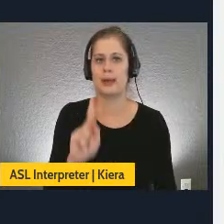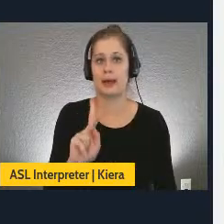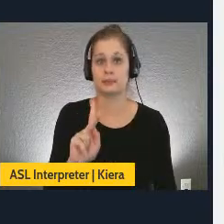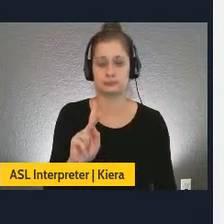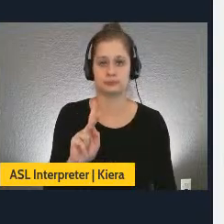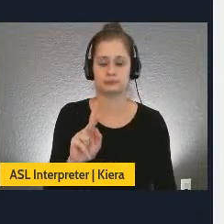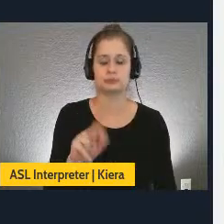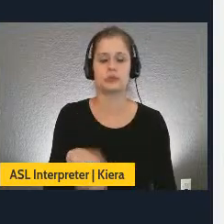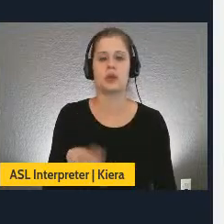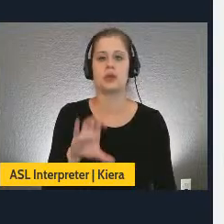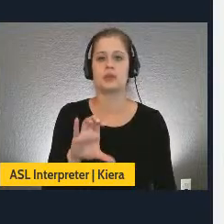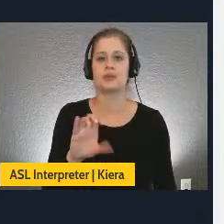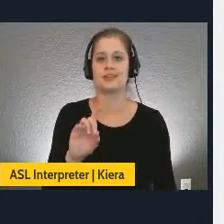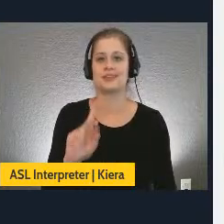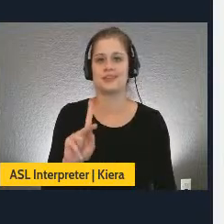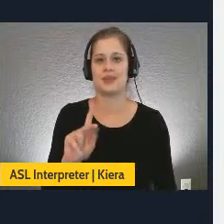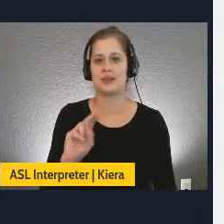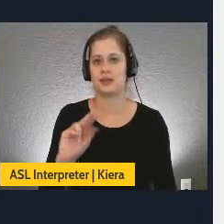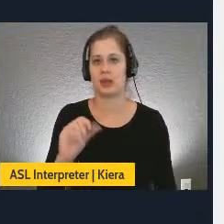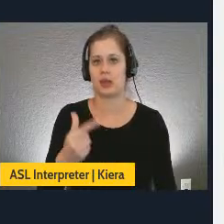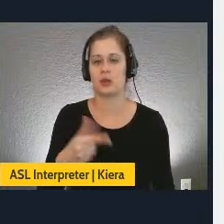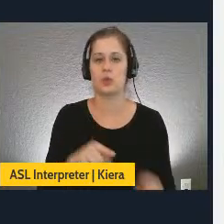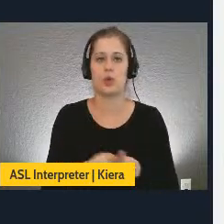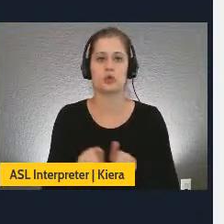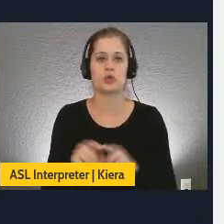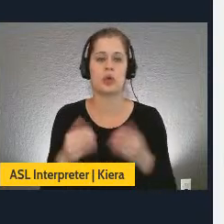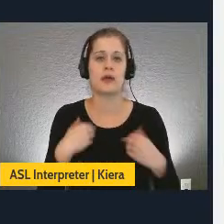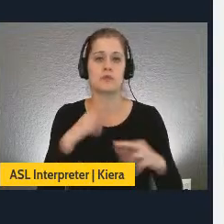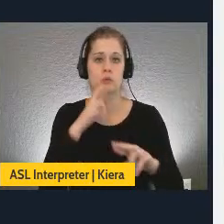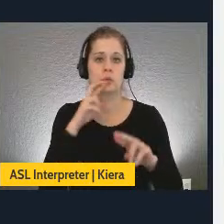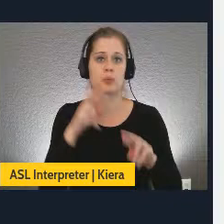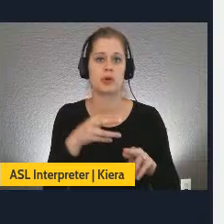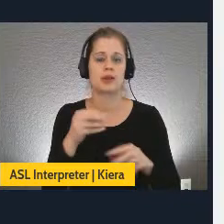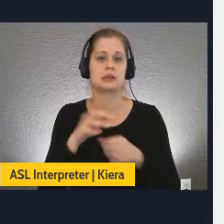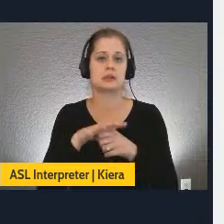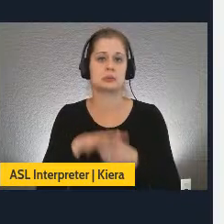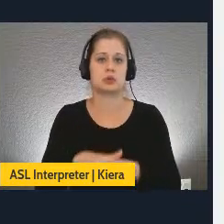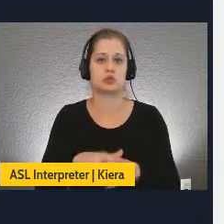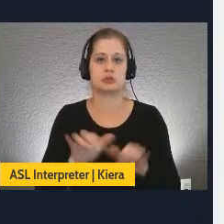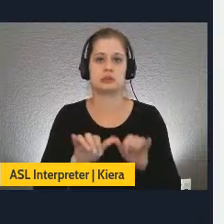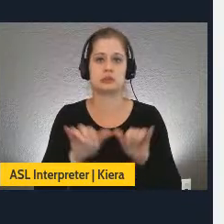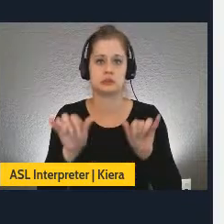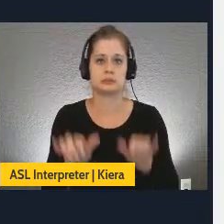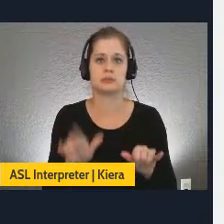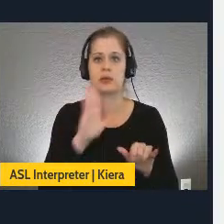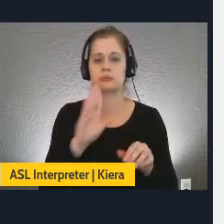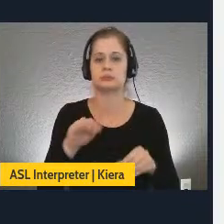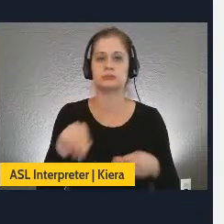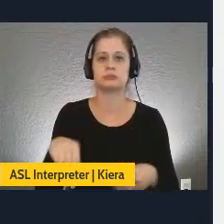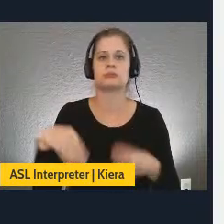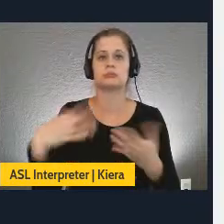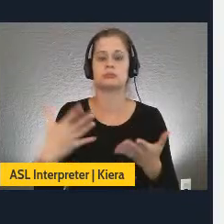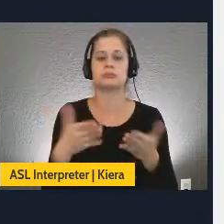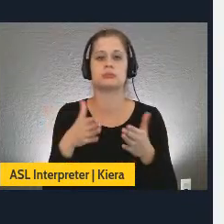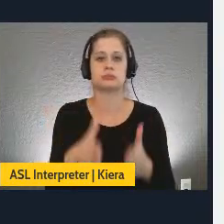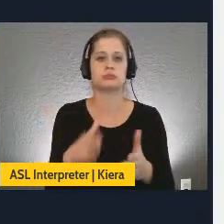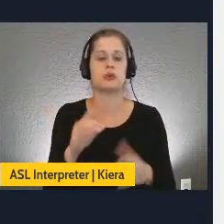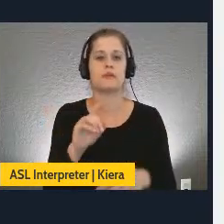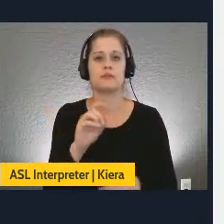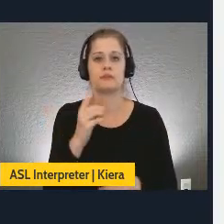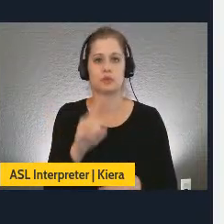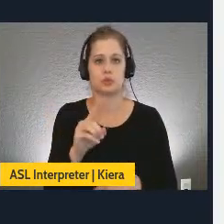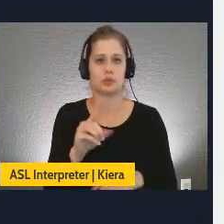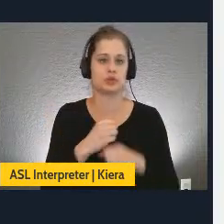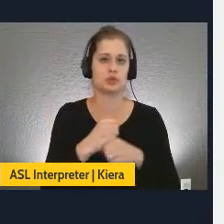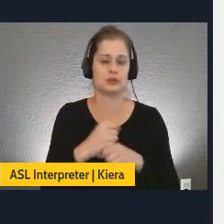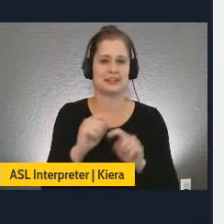CDK-nag also has a reporting and suppression system that provides a mechanism for the development and security teams within organizations to